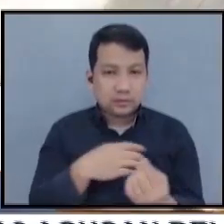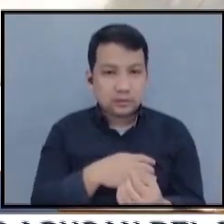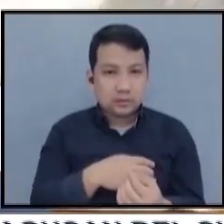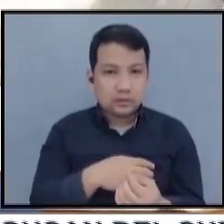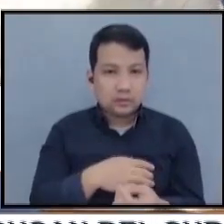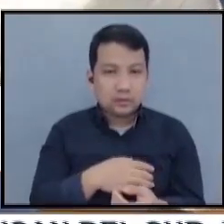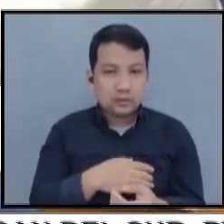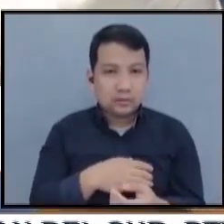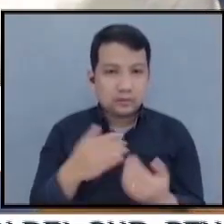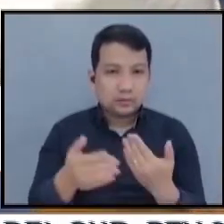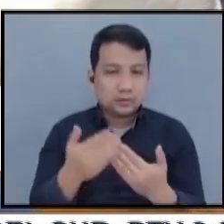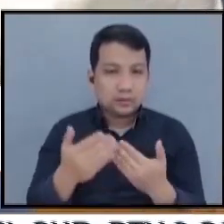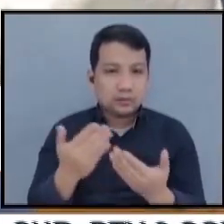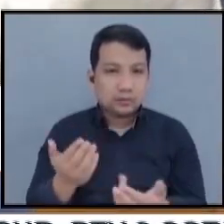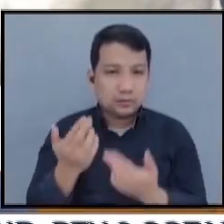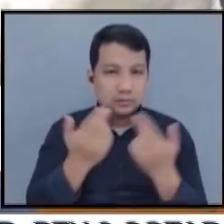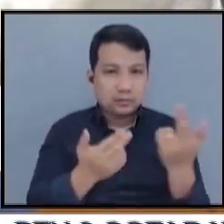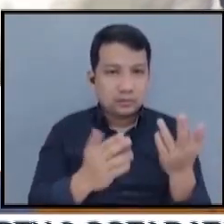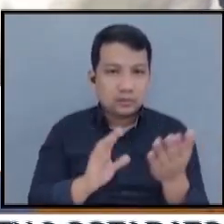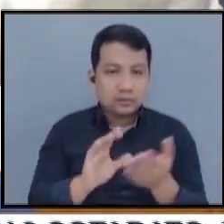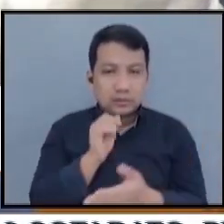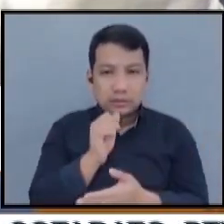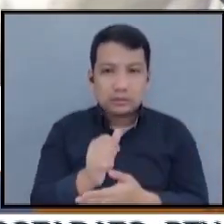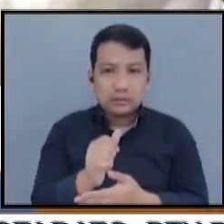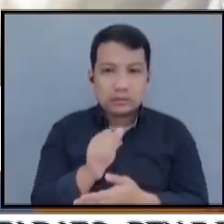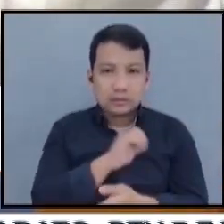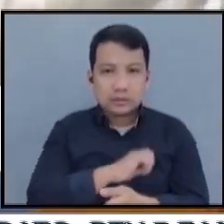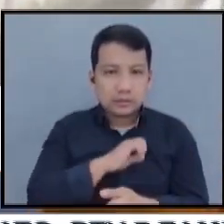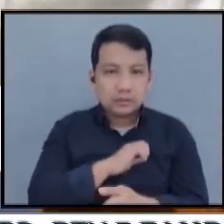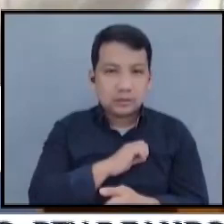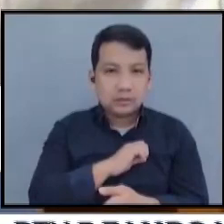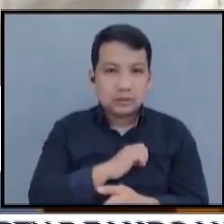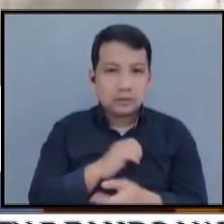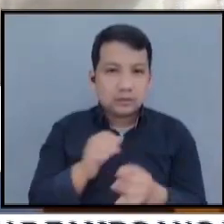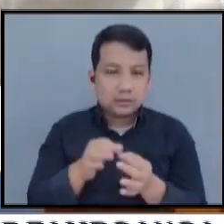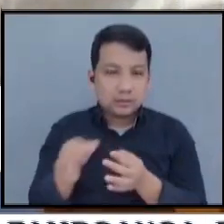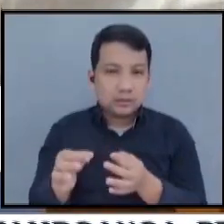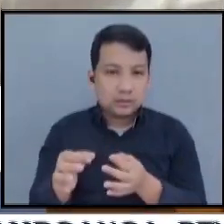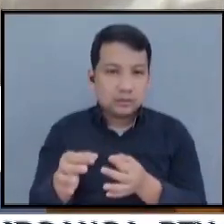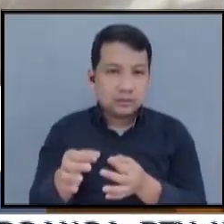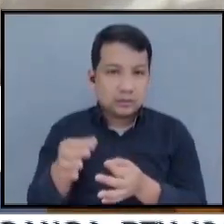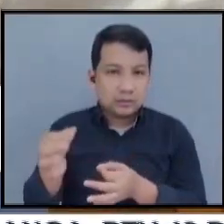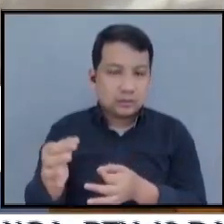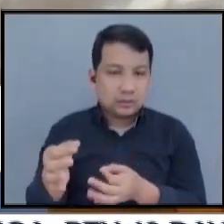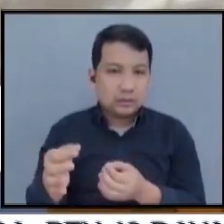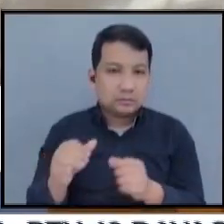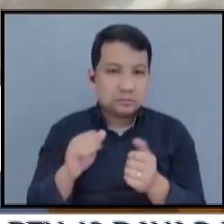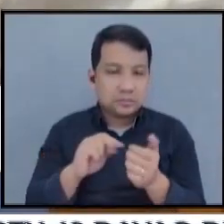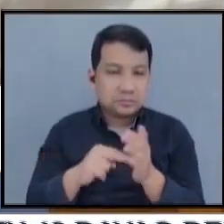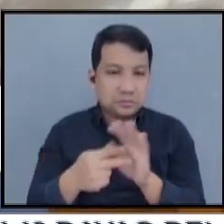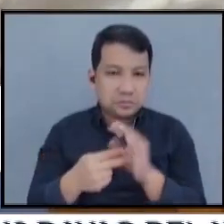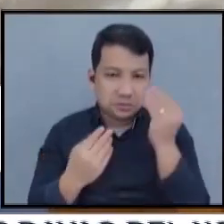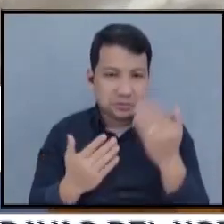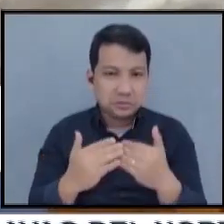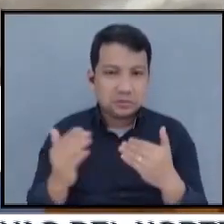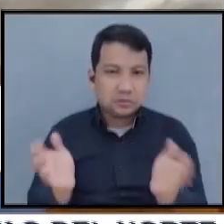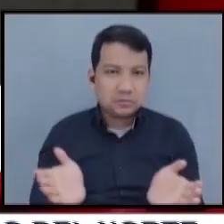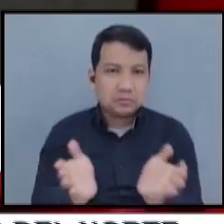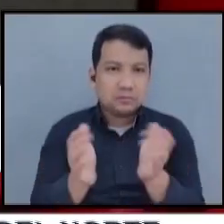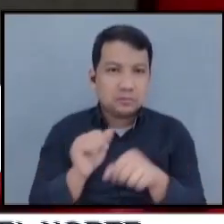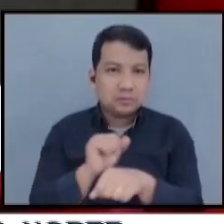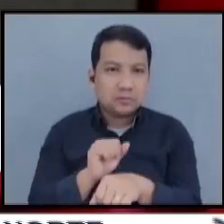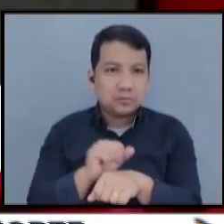sa rekomendasyon ng House Ethics Committee na suspension sana. Ibig namang sabihin, tuloy ang trabaho ni